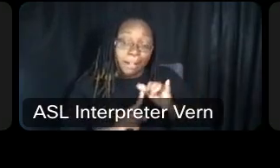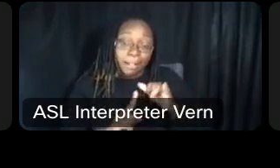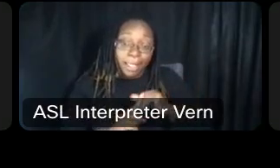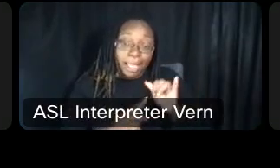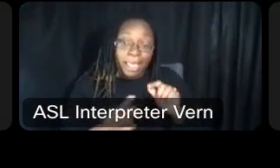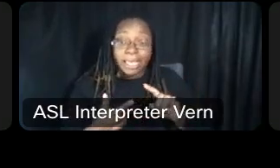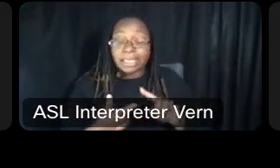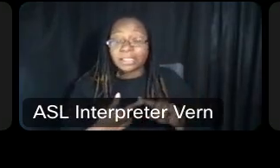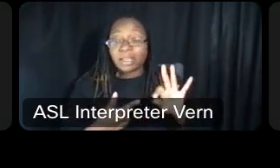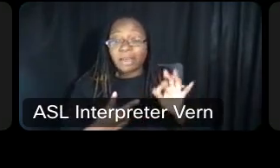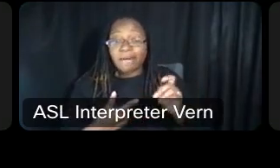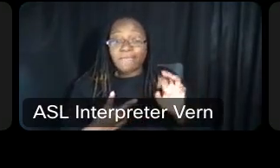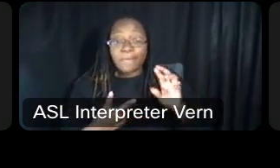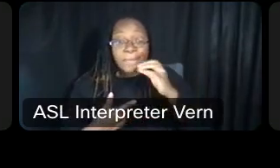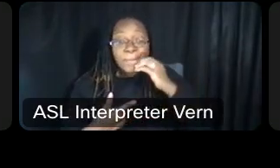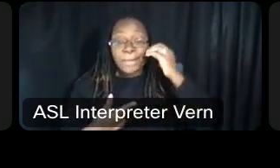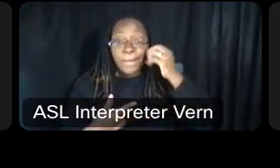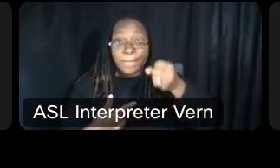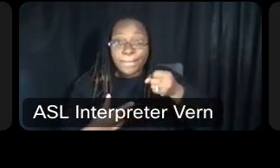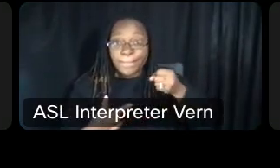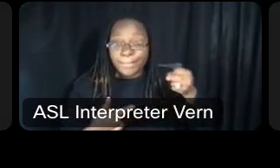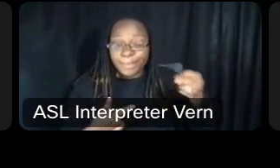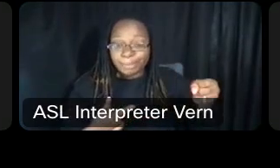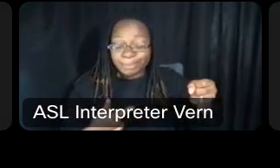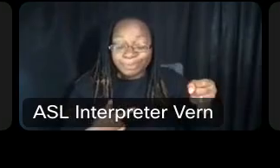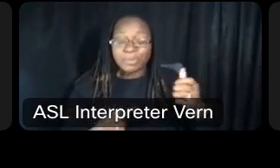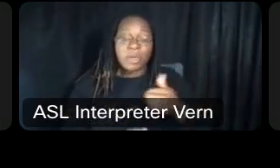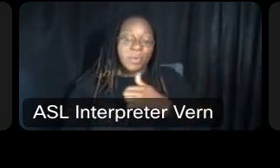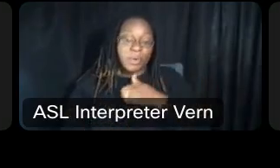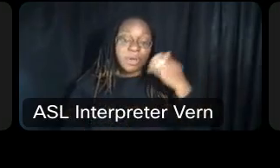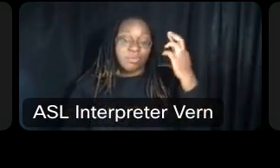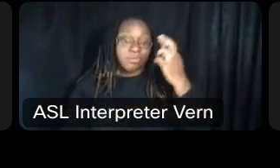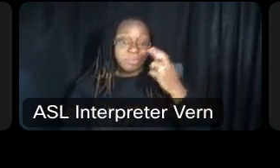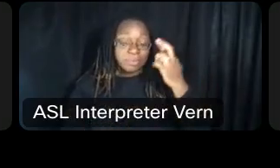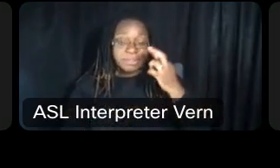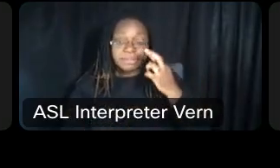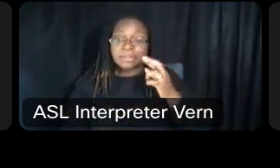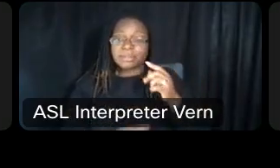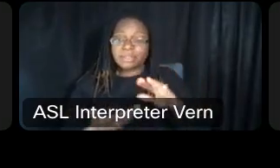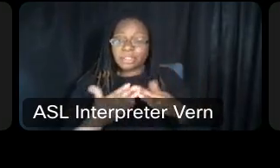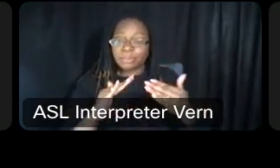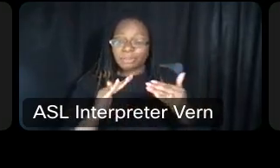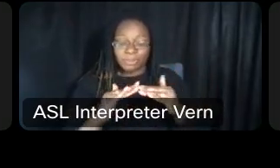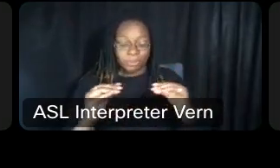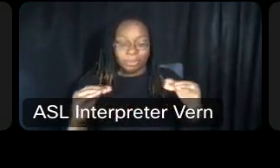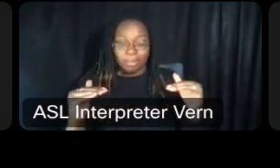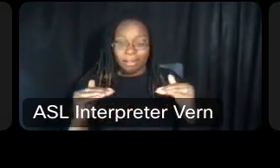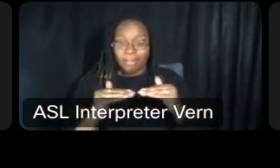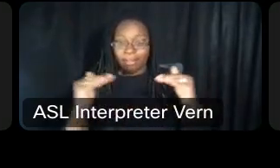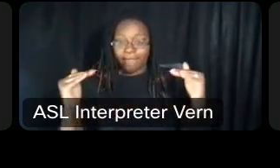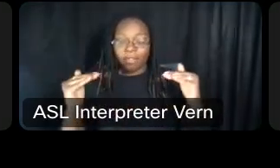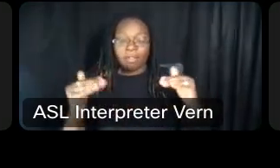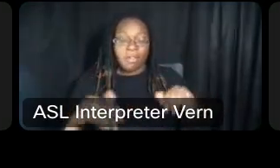foster placements. And what's been found is that these community level